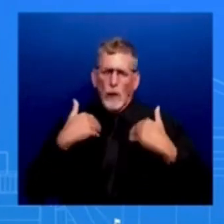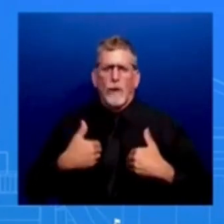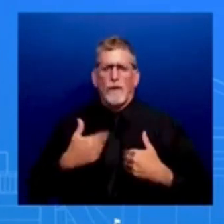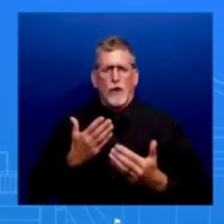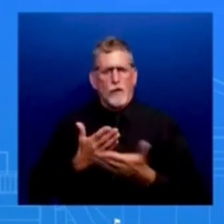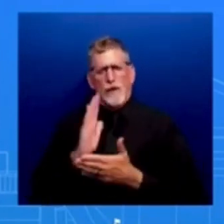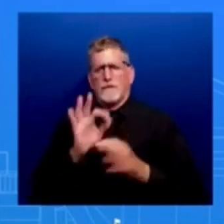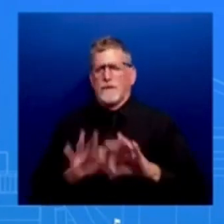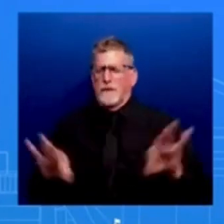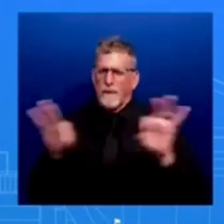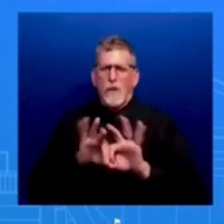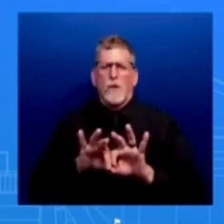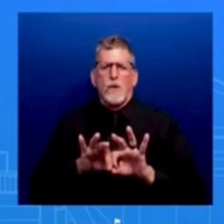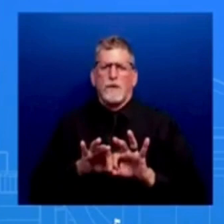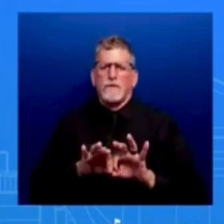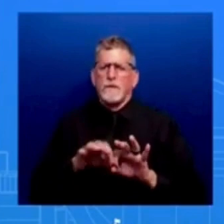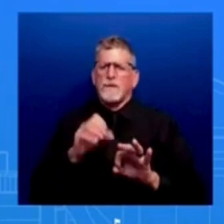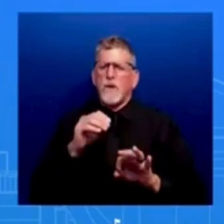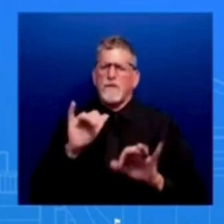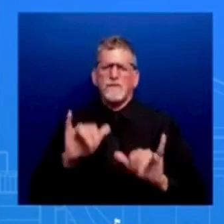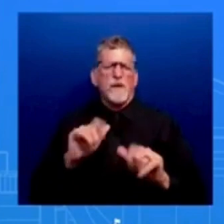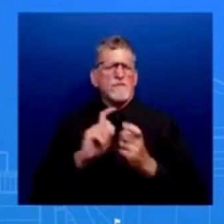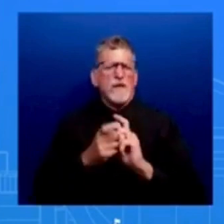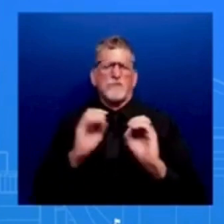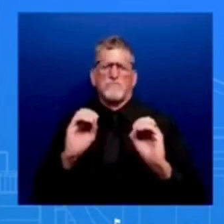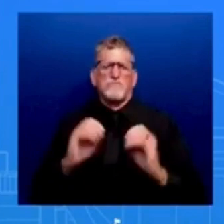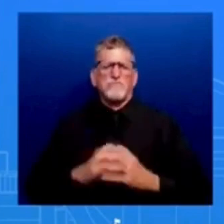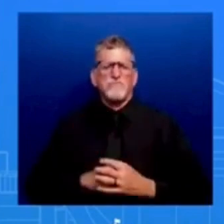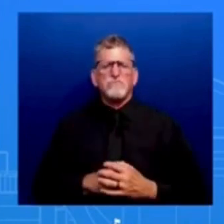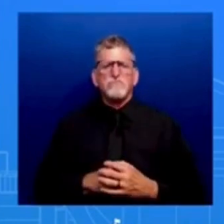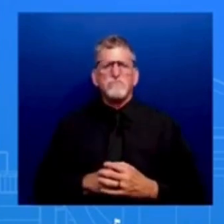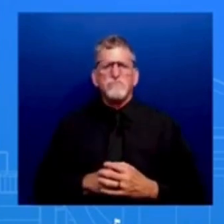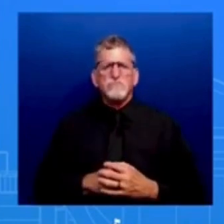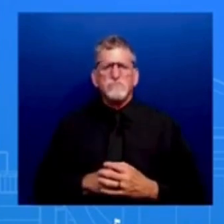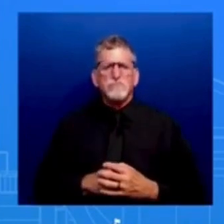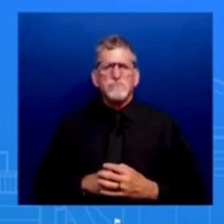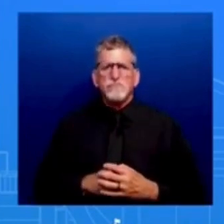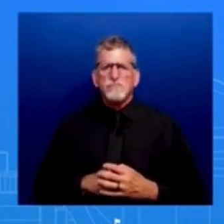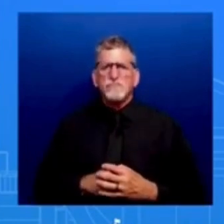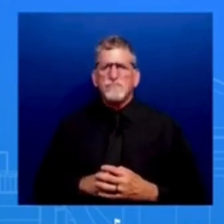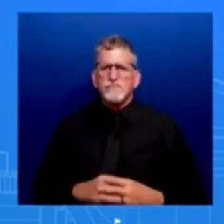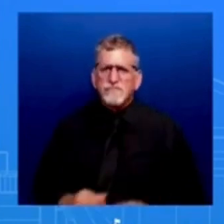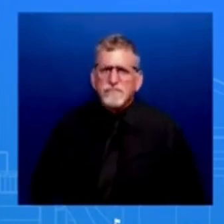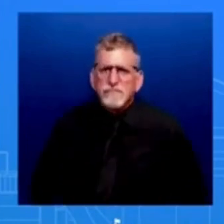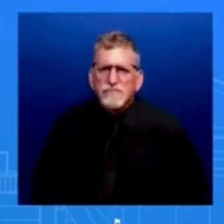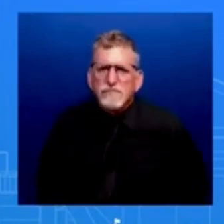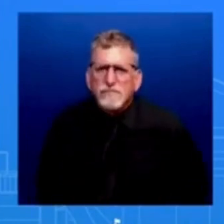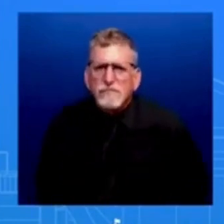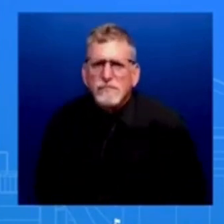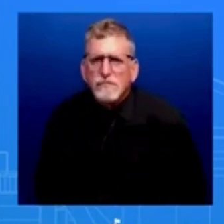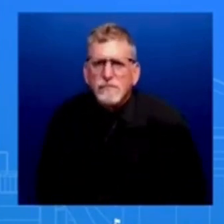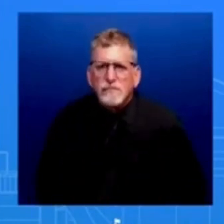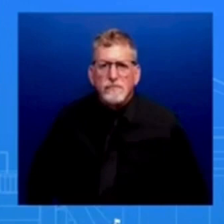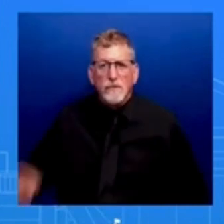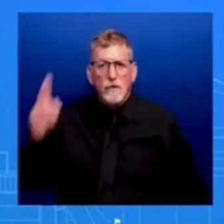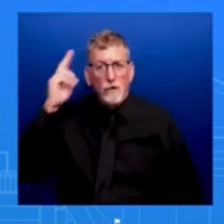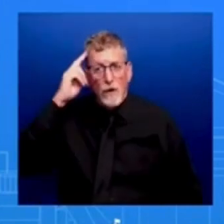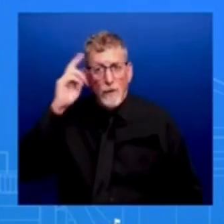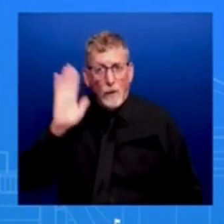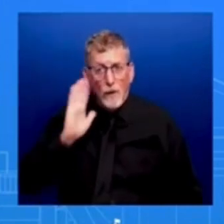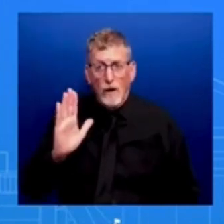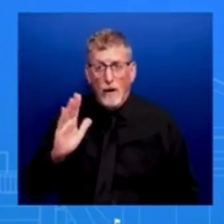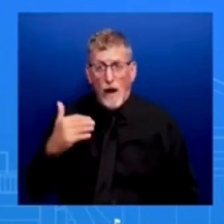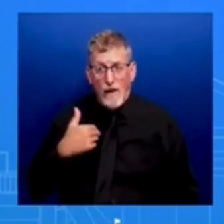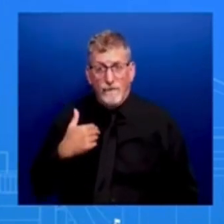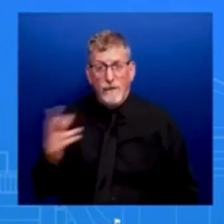a joint press conference when they come to the White House. That's happened under President Obama, President Trump. Is there something different here with this particular